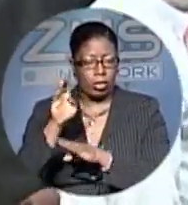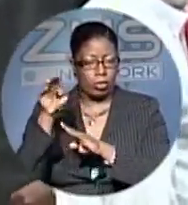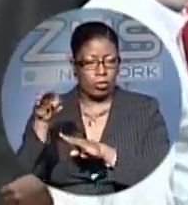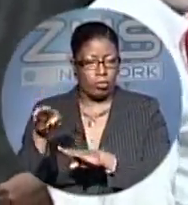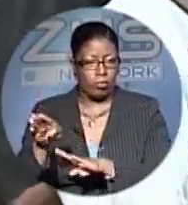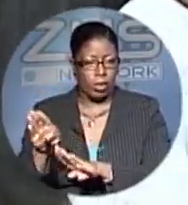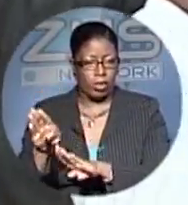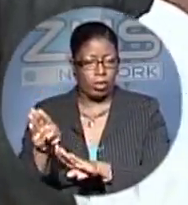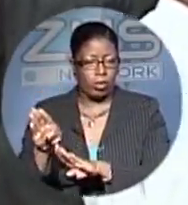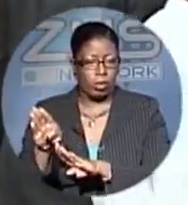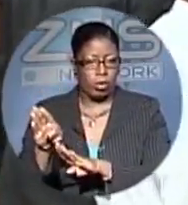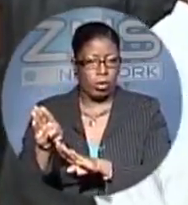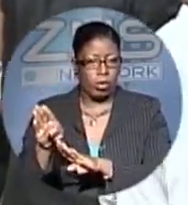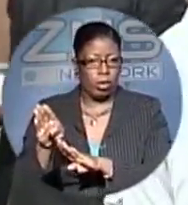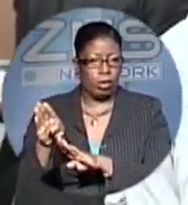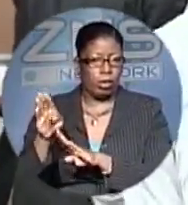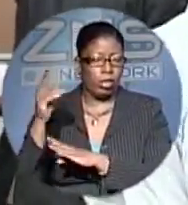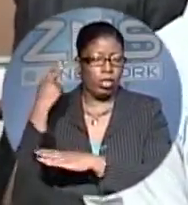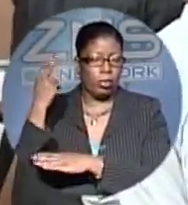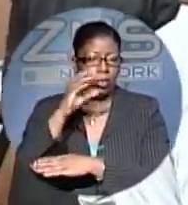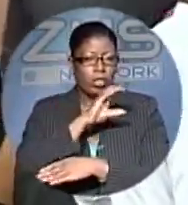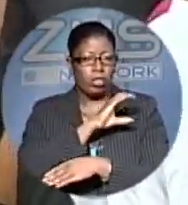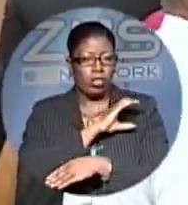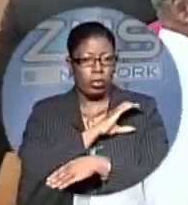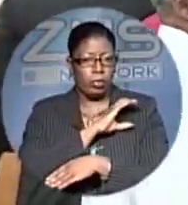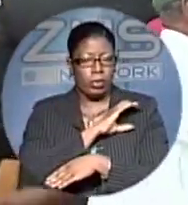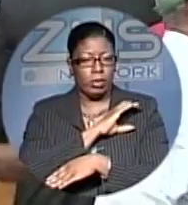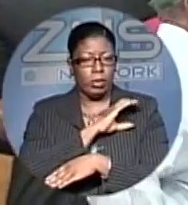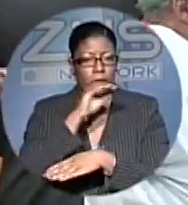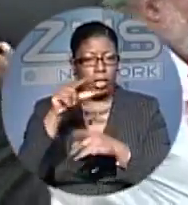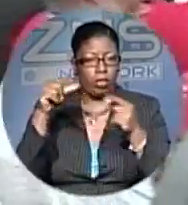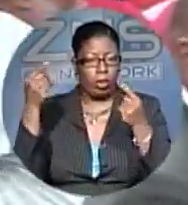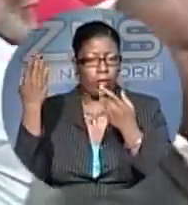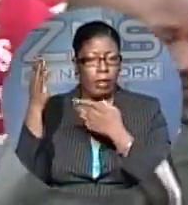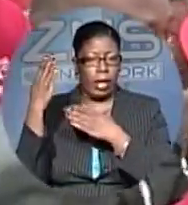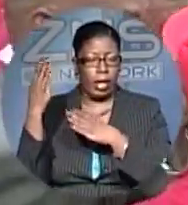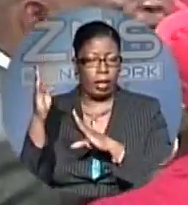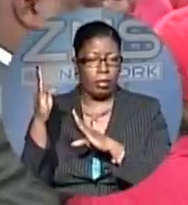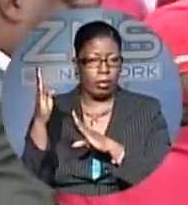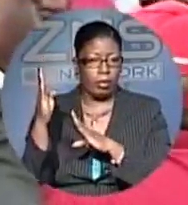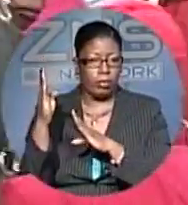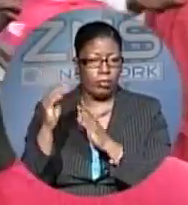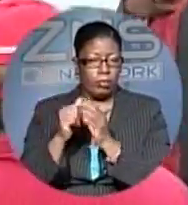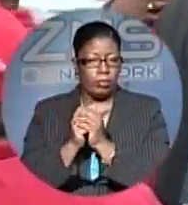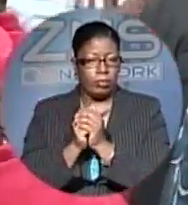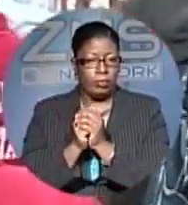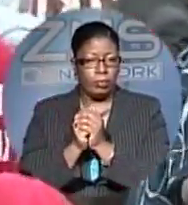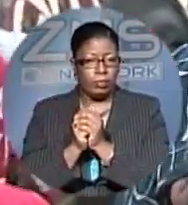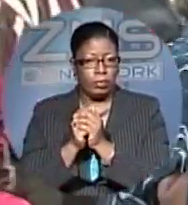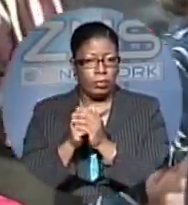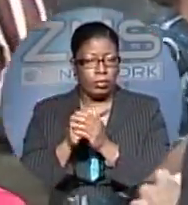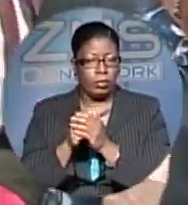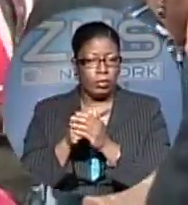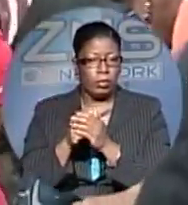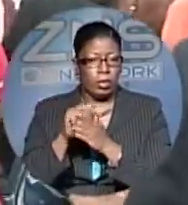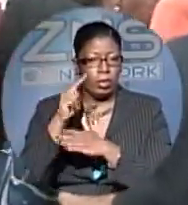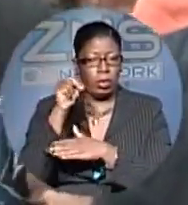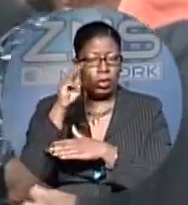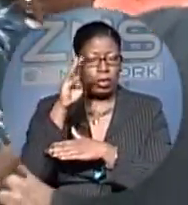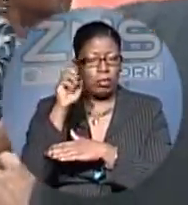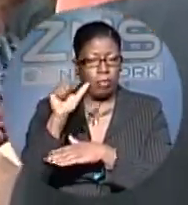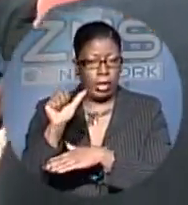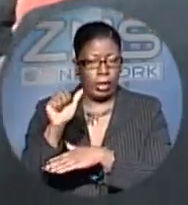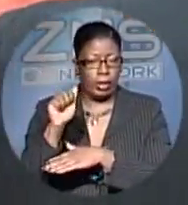Butler in Tall Pines, Hubert Chipman for St. Anne's. Over in Grand Bahama, the facelift for the party continues. Norris Bain is in Marco